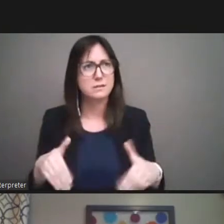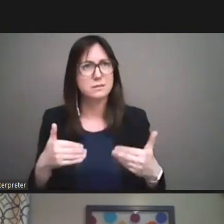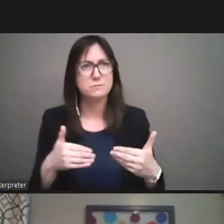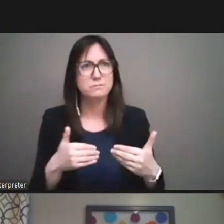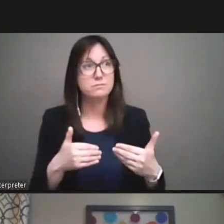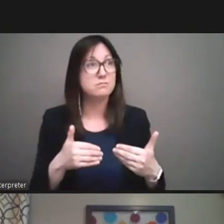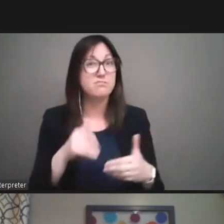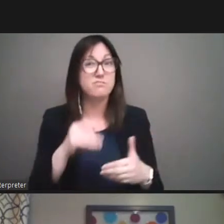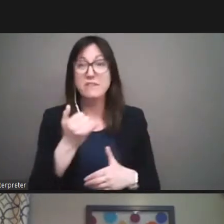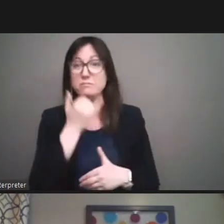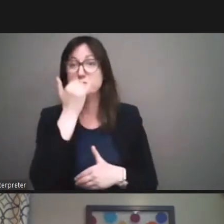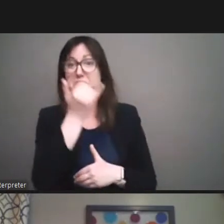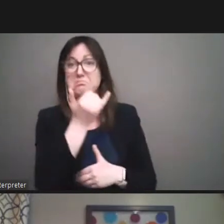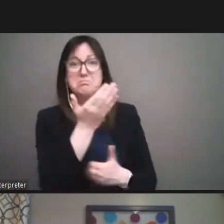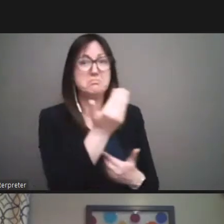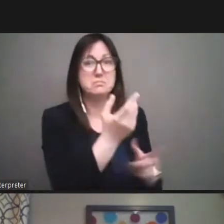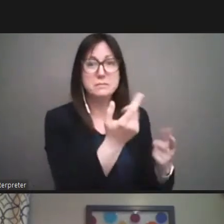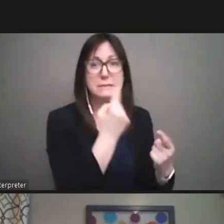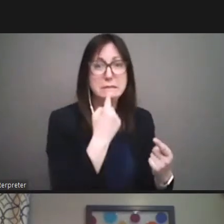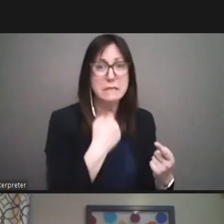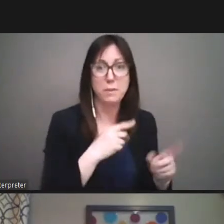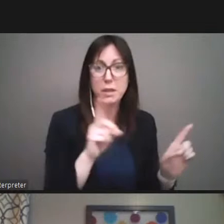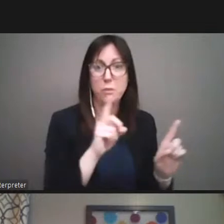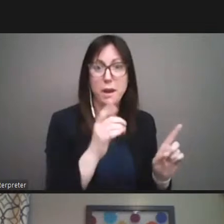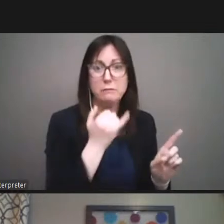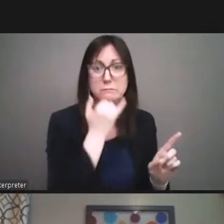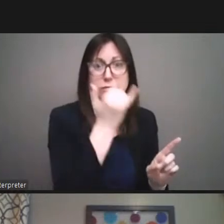constructive criticism, learning,